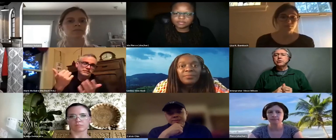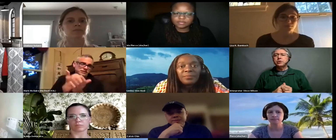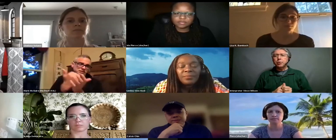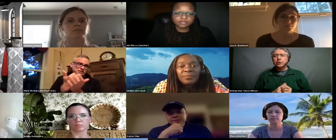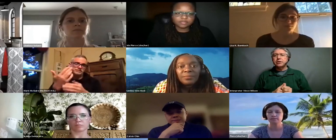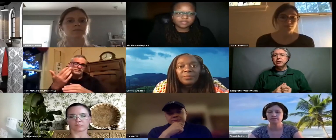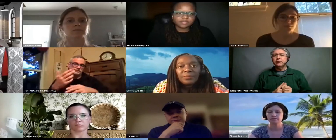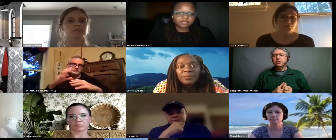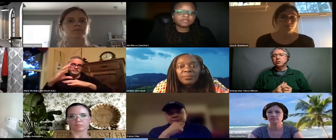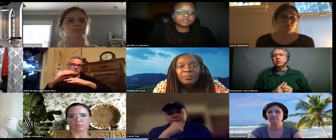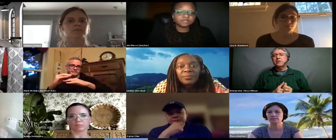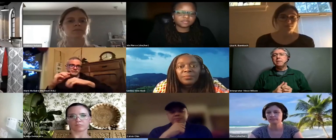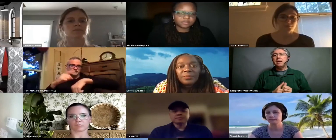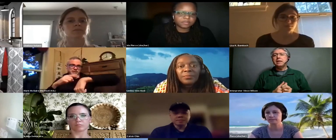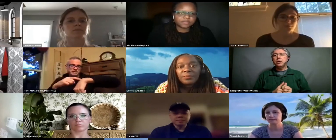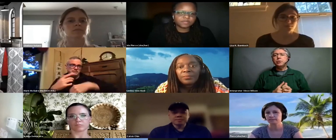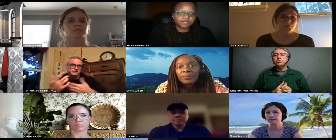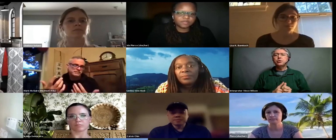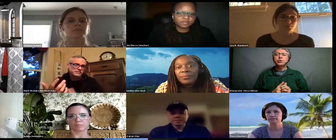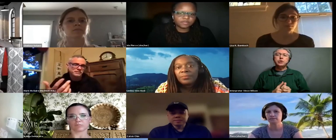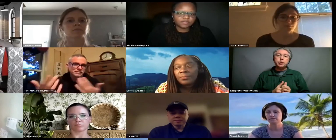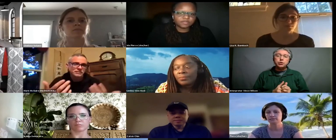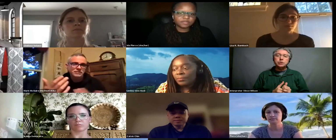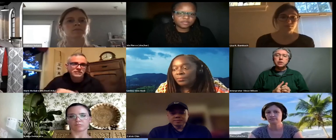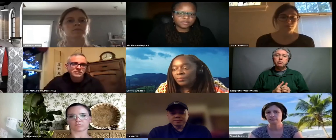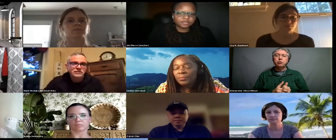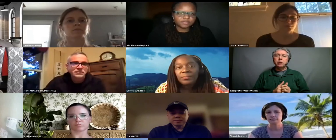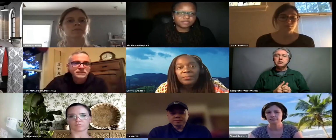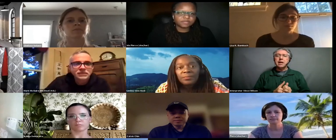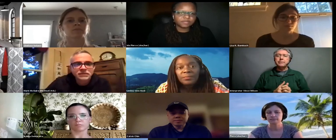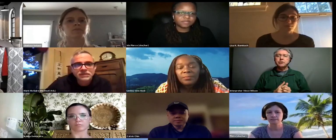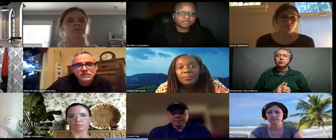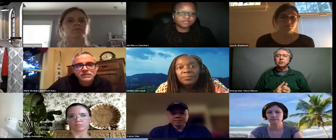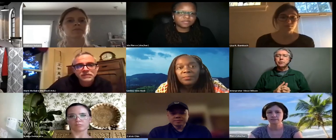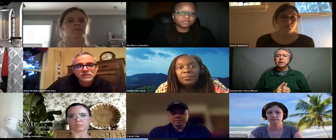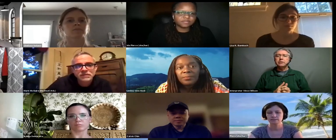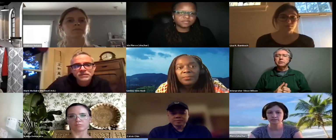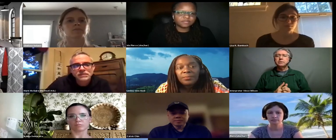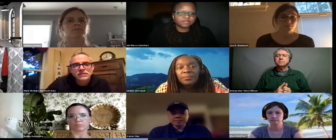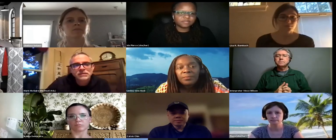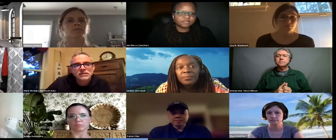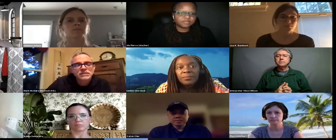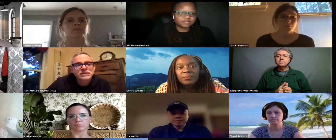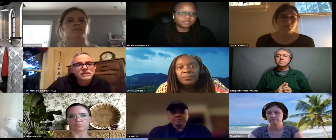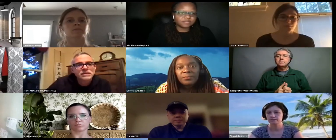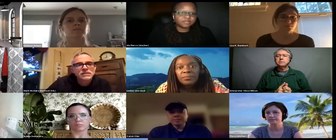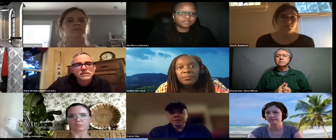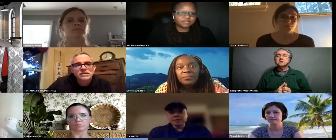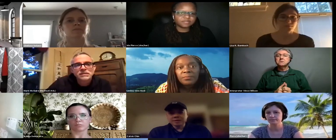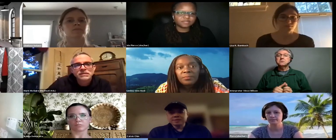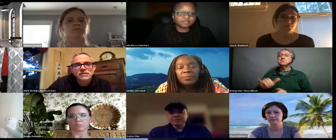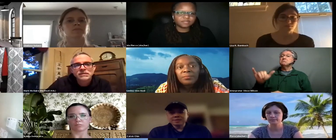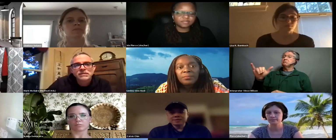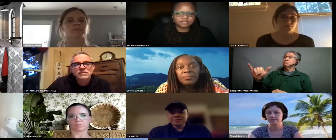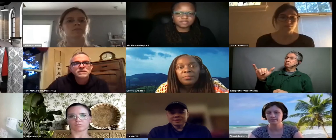surveys in lieu of person-to-person interviews. That might help you to reduce the overall time that you would spend.